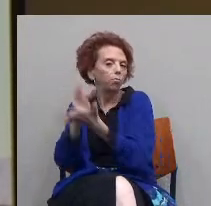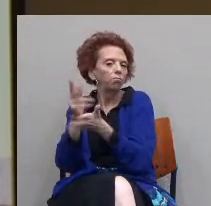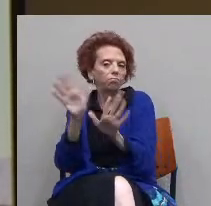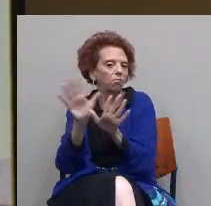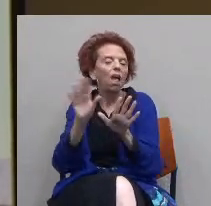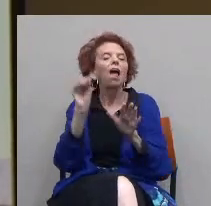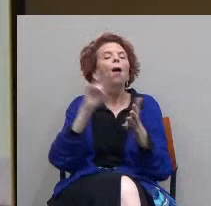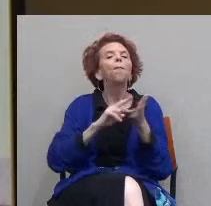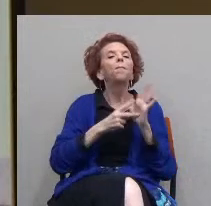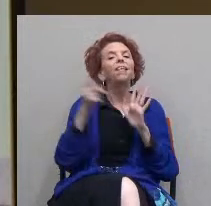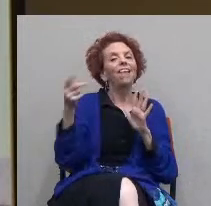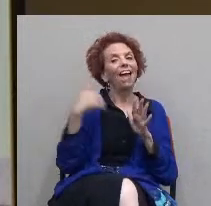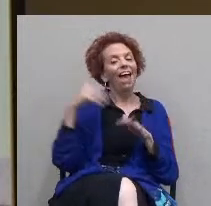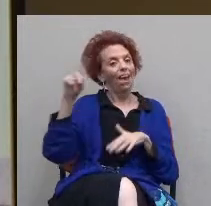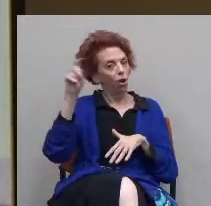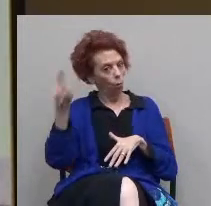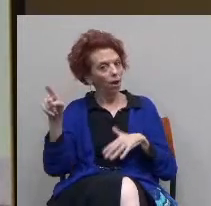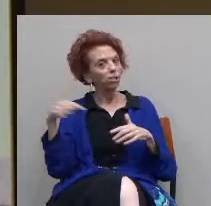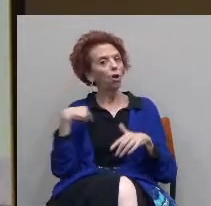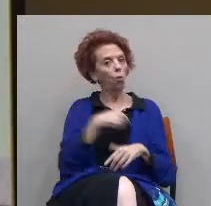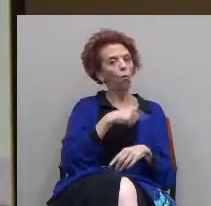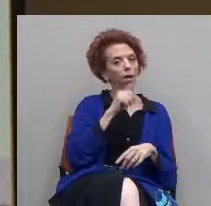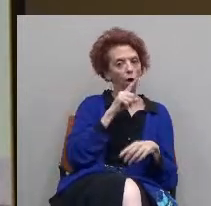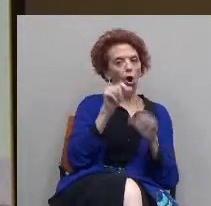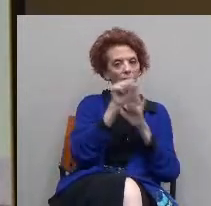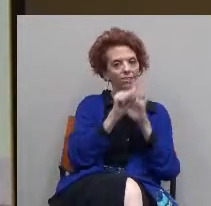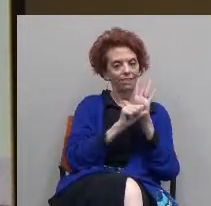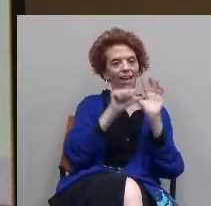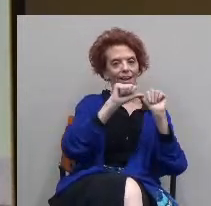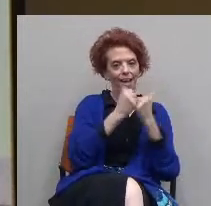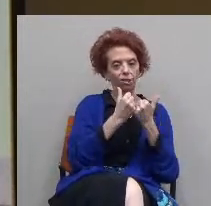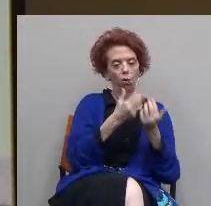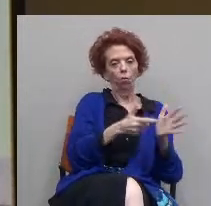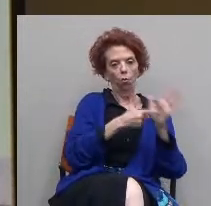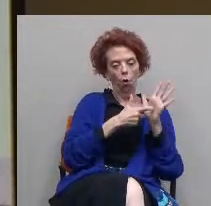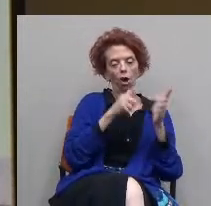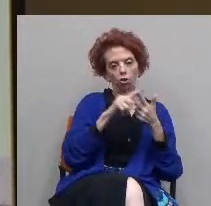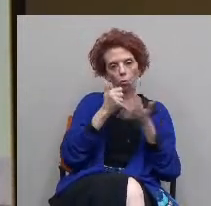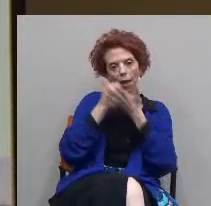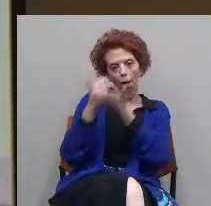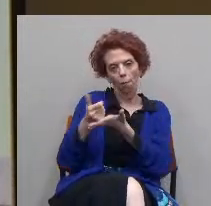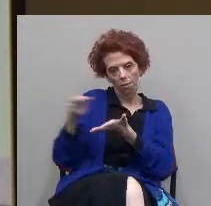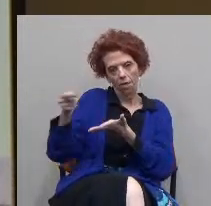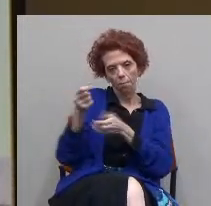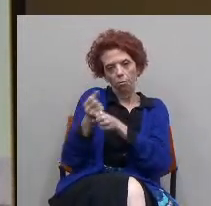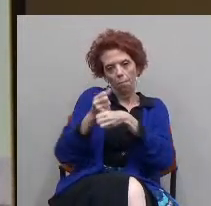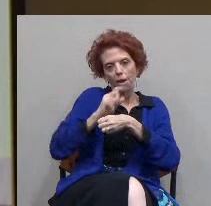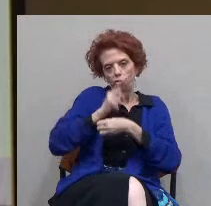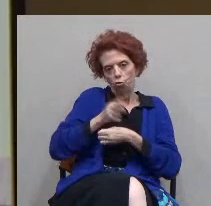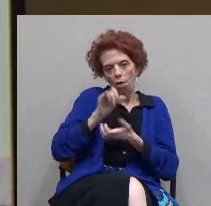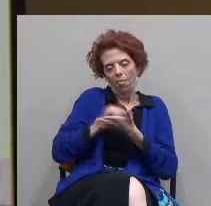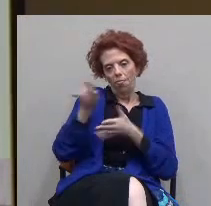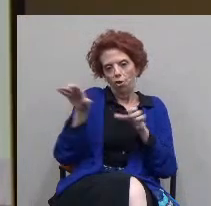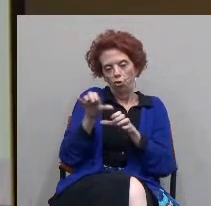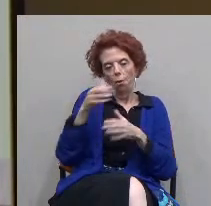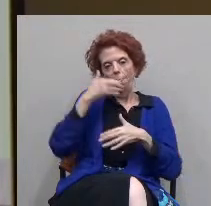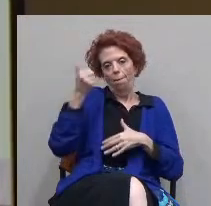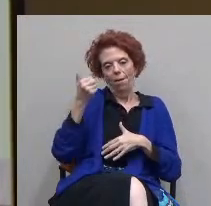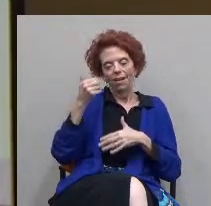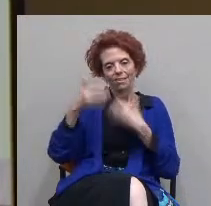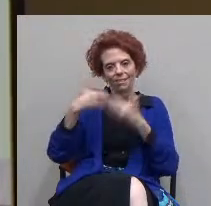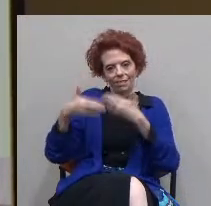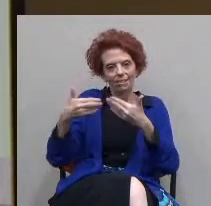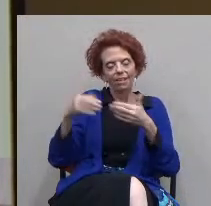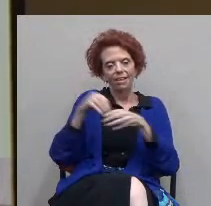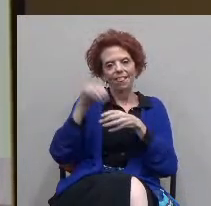means that they had a question and we are, as a state agency, required to help them with that to make sure that they're doing the best when they are crafting